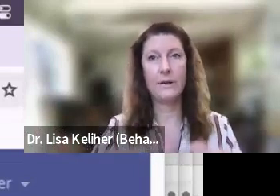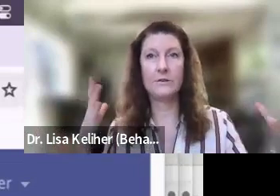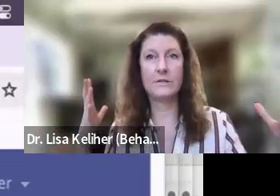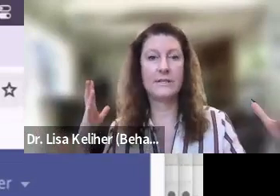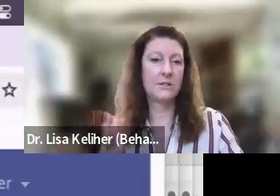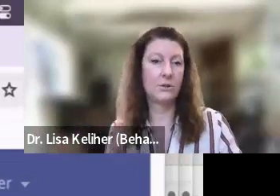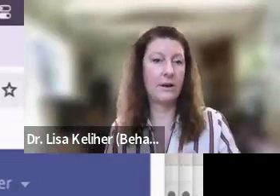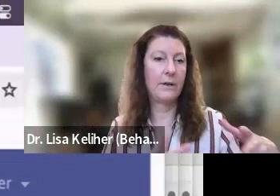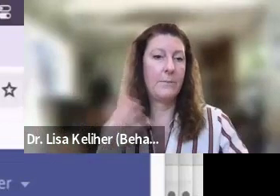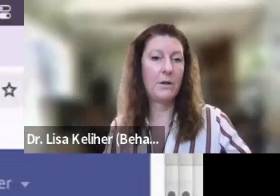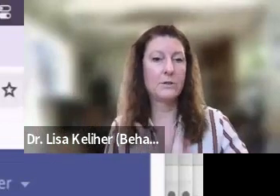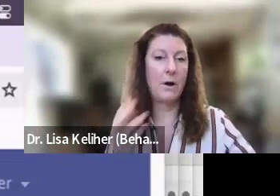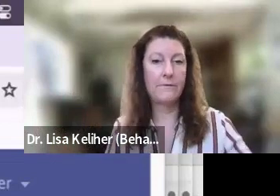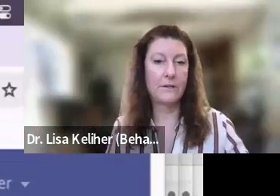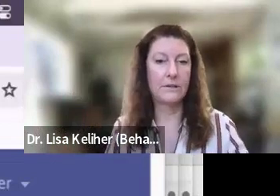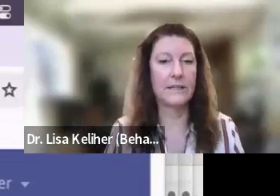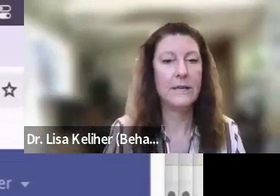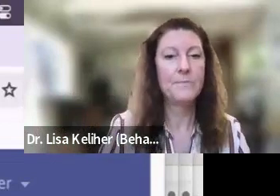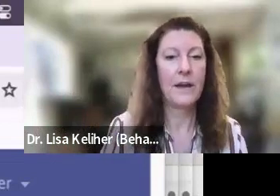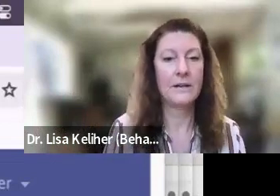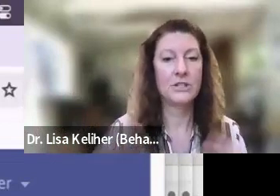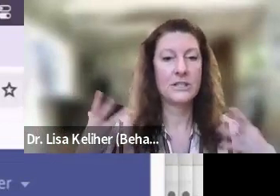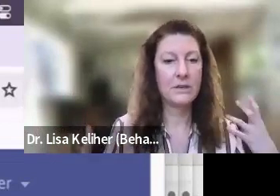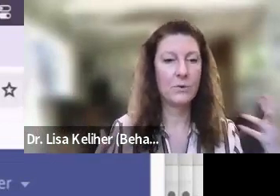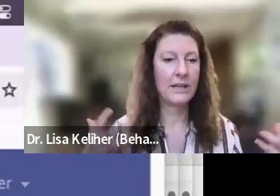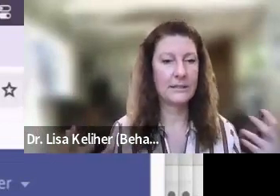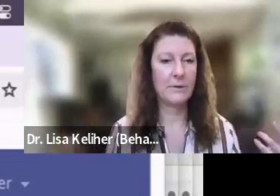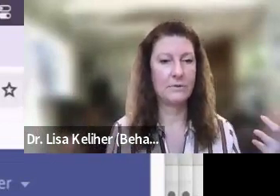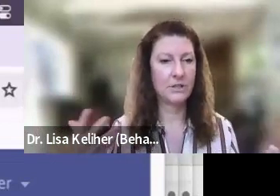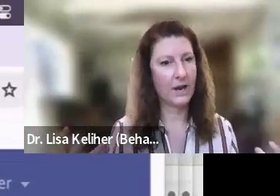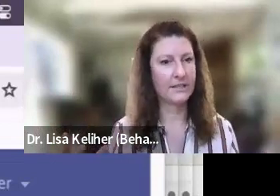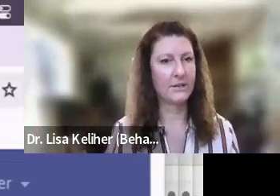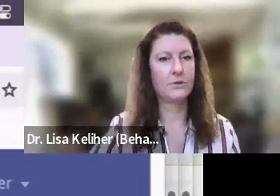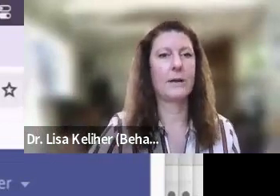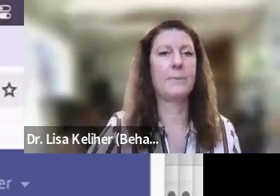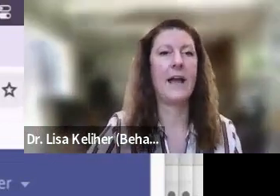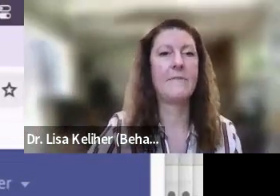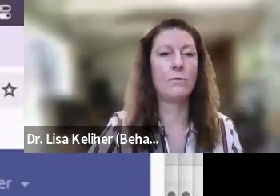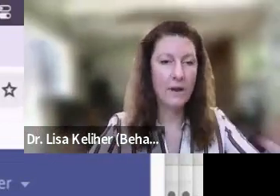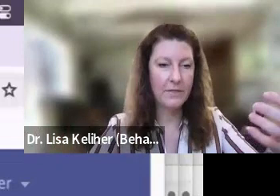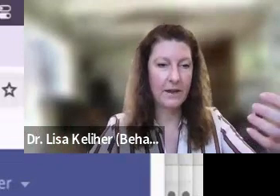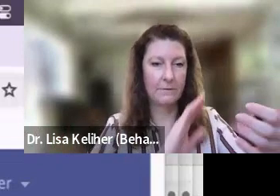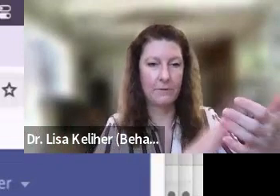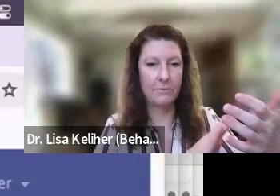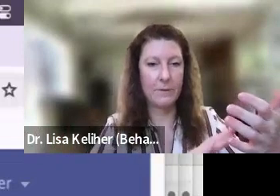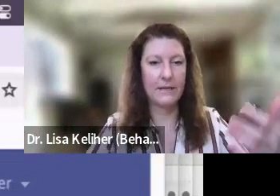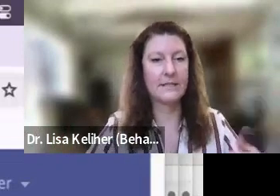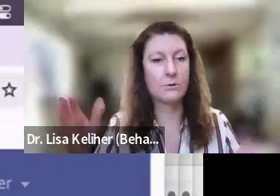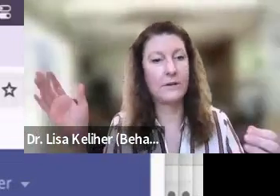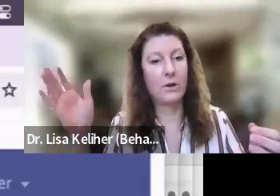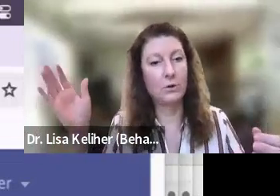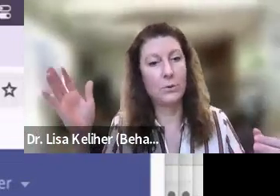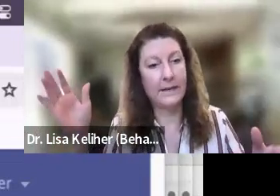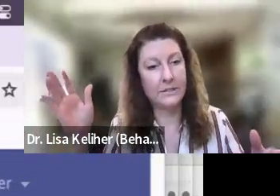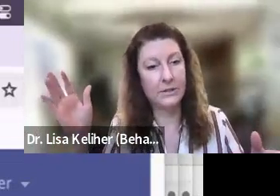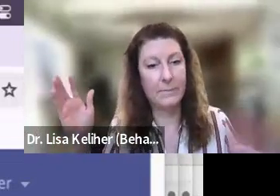how the Raiders seats are now going in the Ballers ball field, and just something to really get someone distracted and off track. But I had that right there in front of me instead of